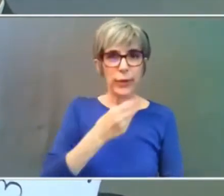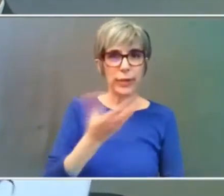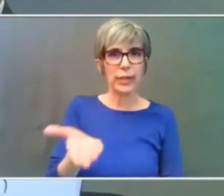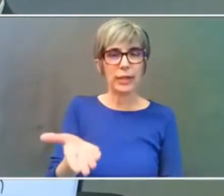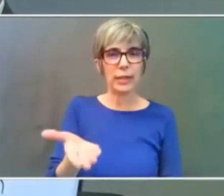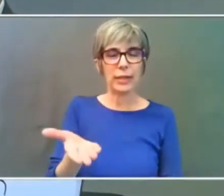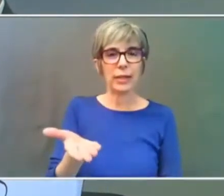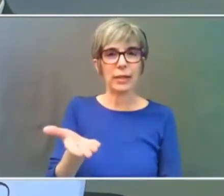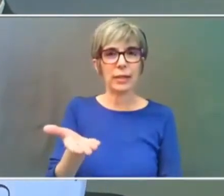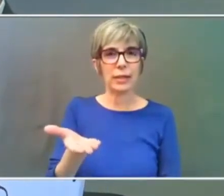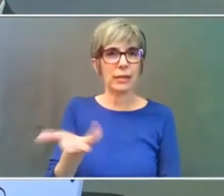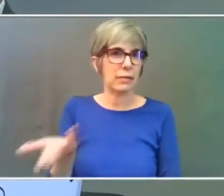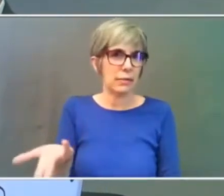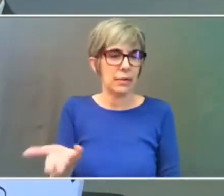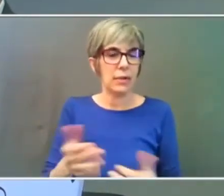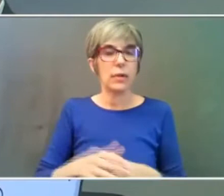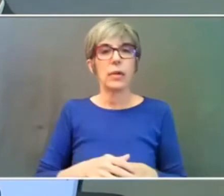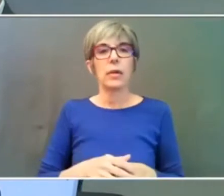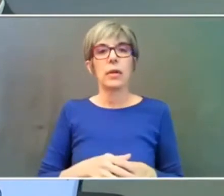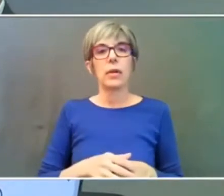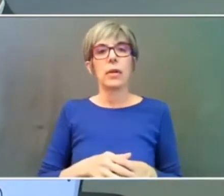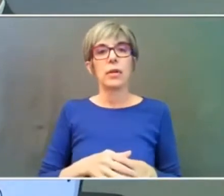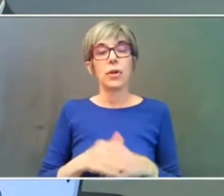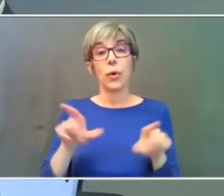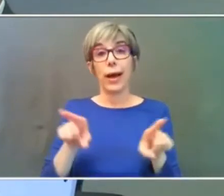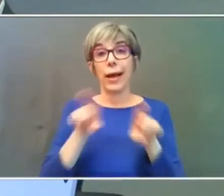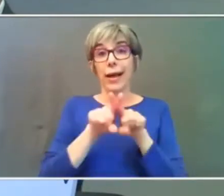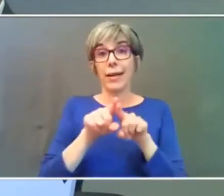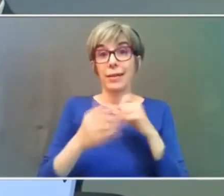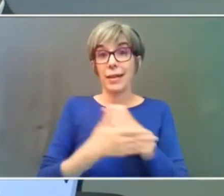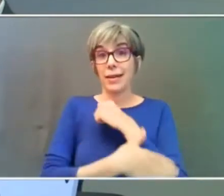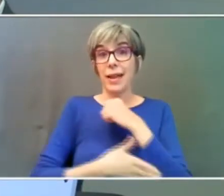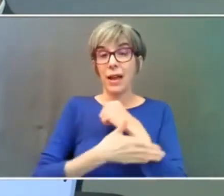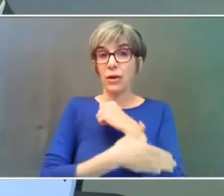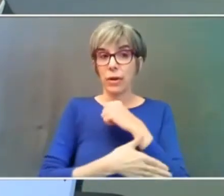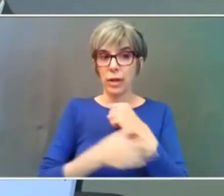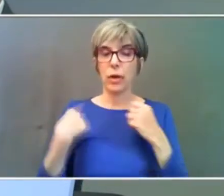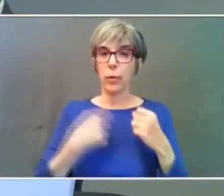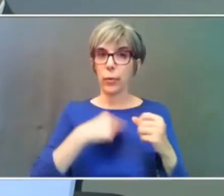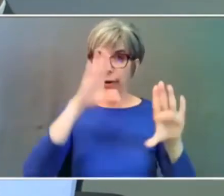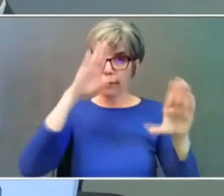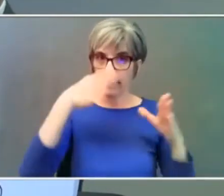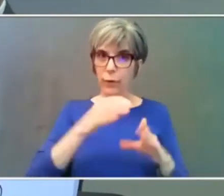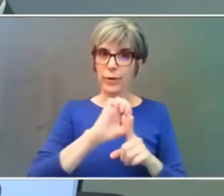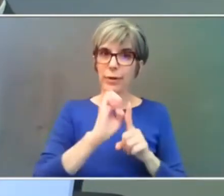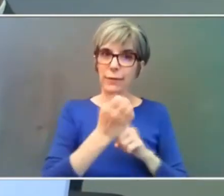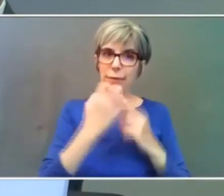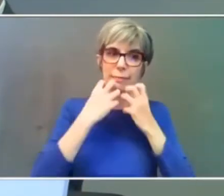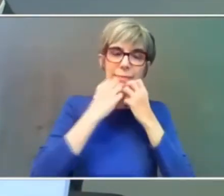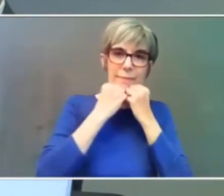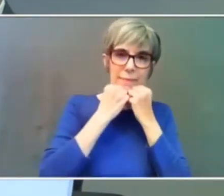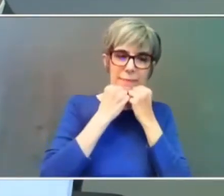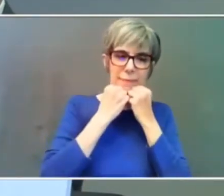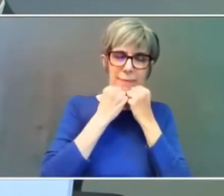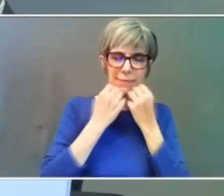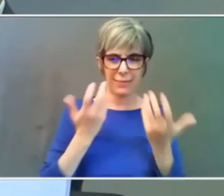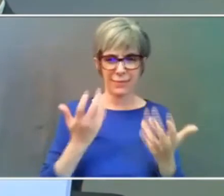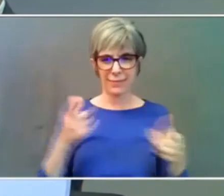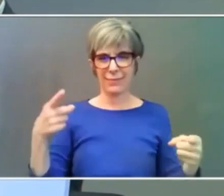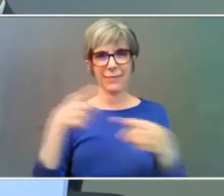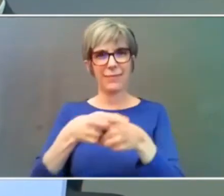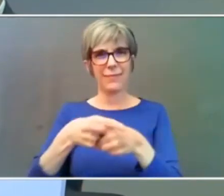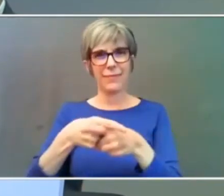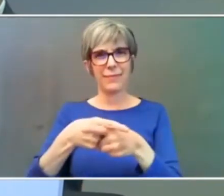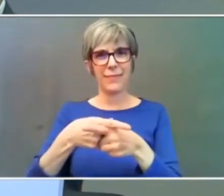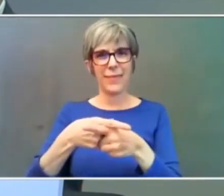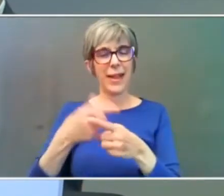the county that's really concerned with the environment, why would we want to put, this is the biggest ticket